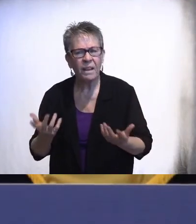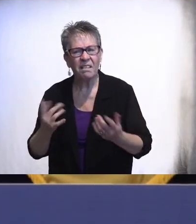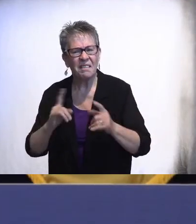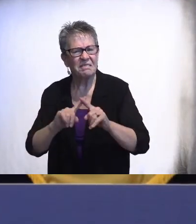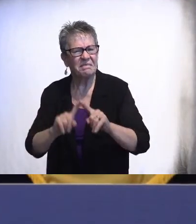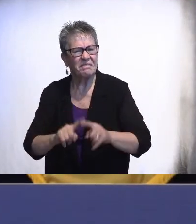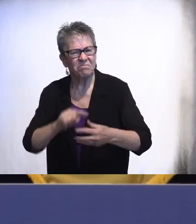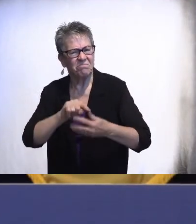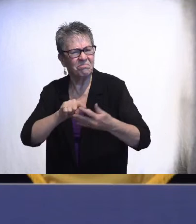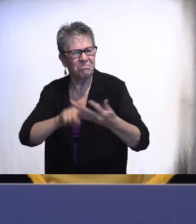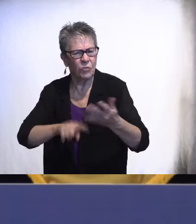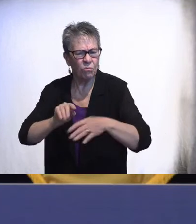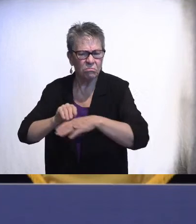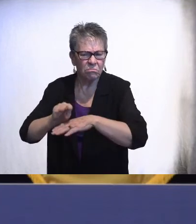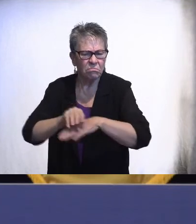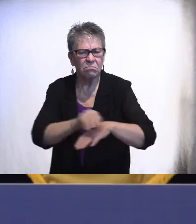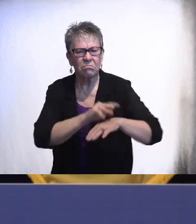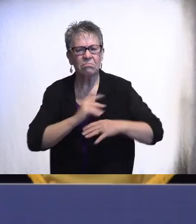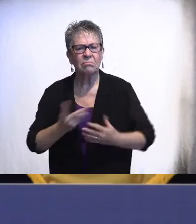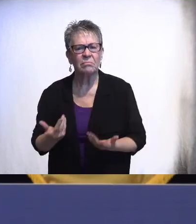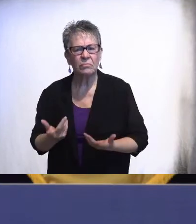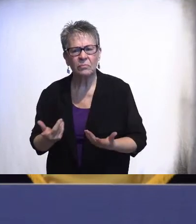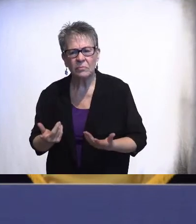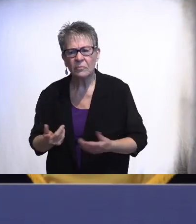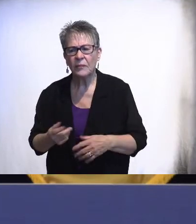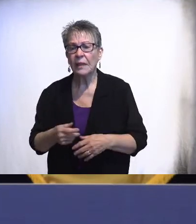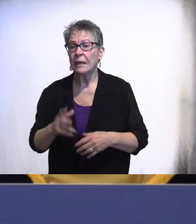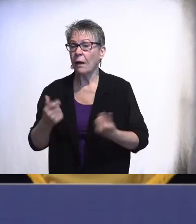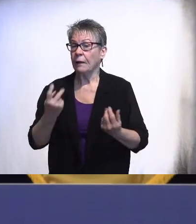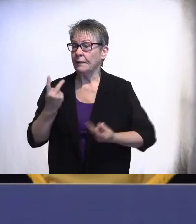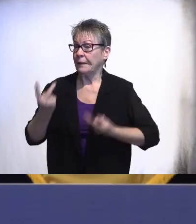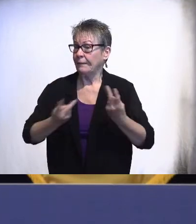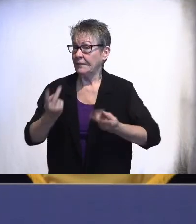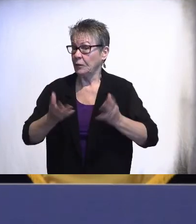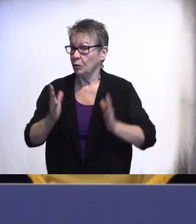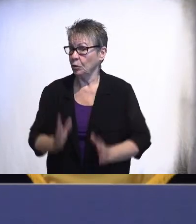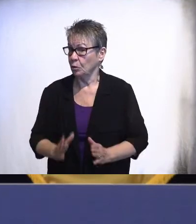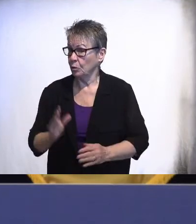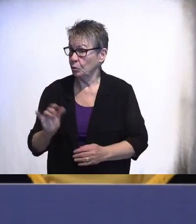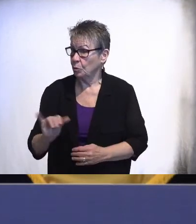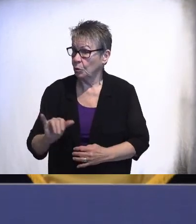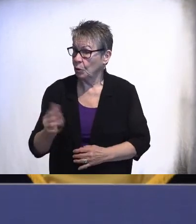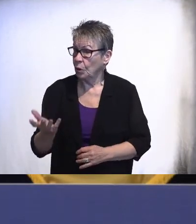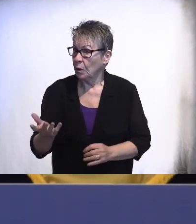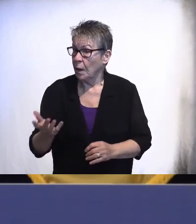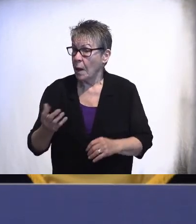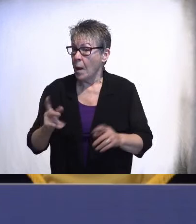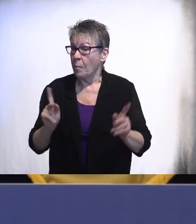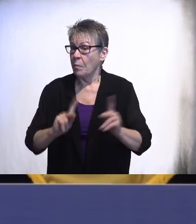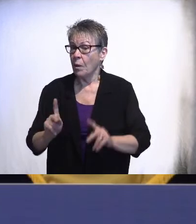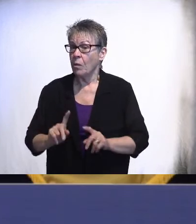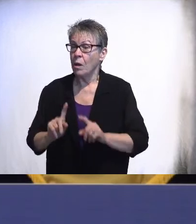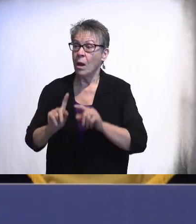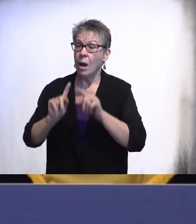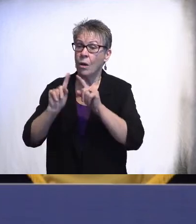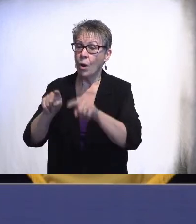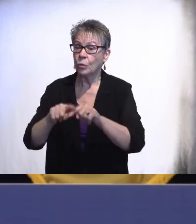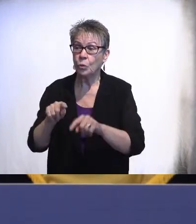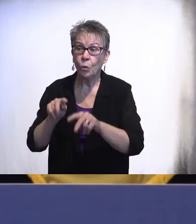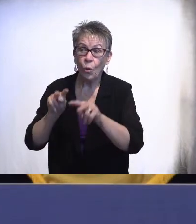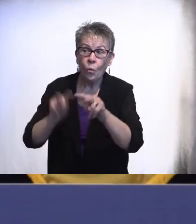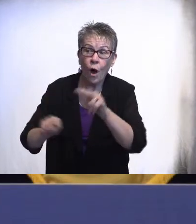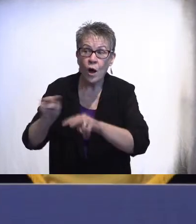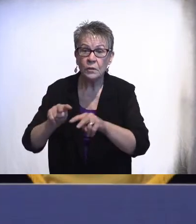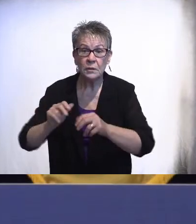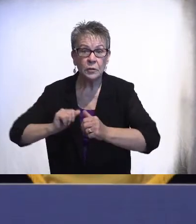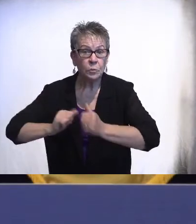to visitors. Was that your question? So does that include spectators at sporting events, plays, and things like that? Yeah, the answer is yes.